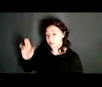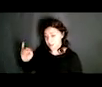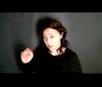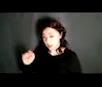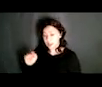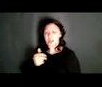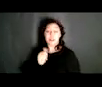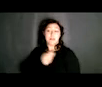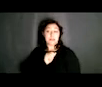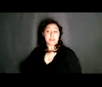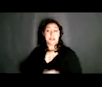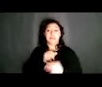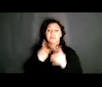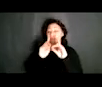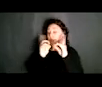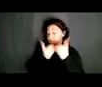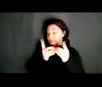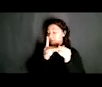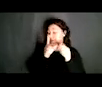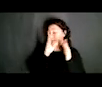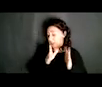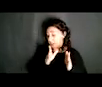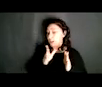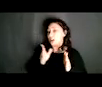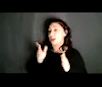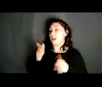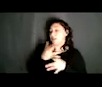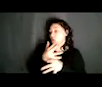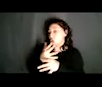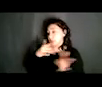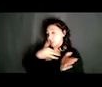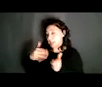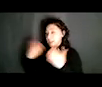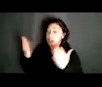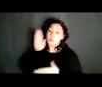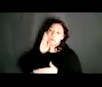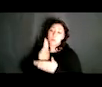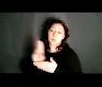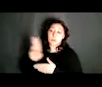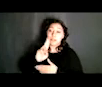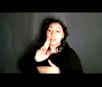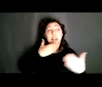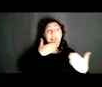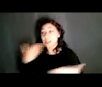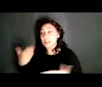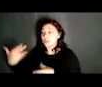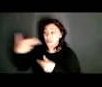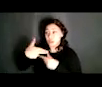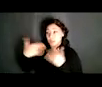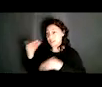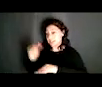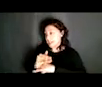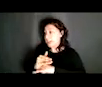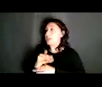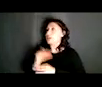German Studies at Brown. Thank you for joining us this afternoon as we honor some of the finest scholars and teachers at